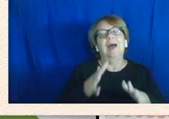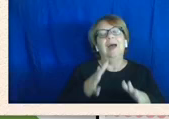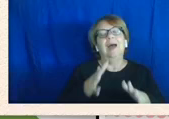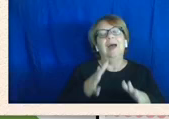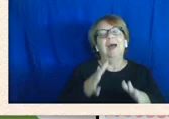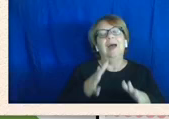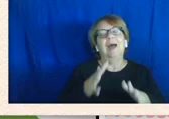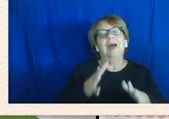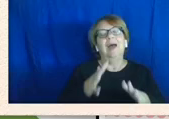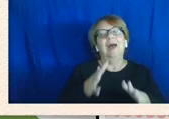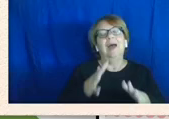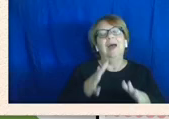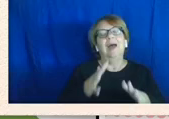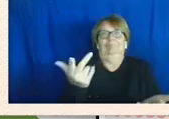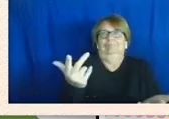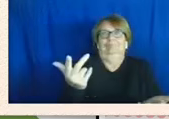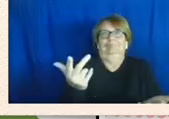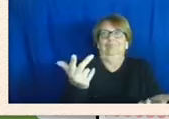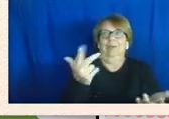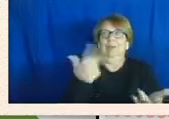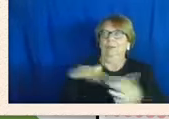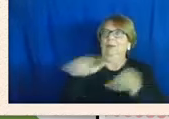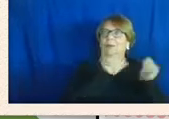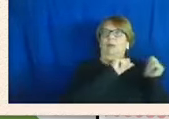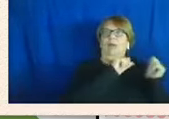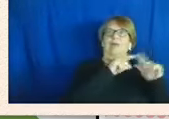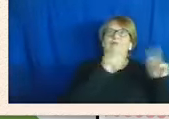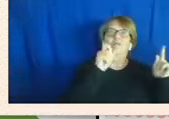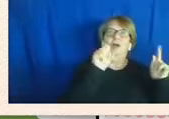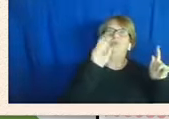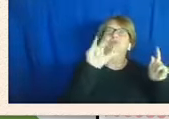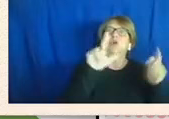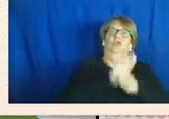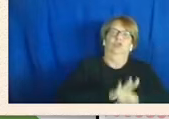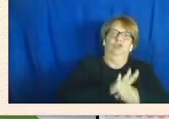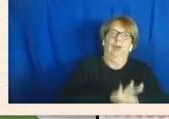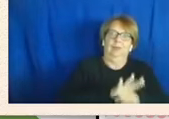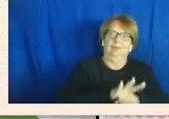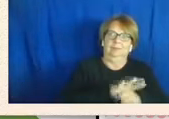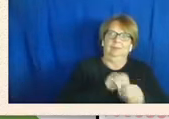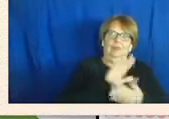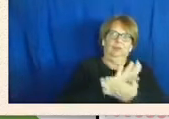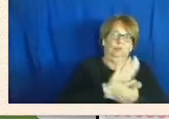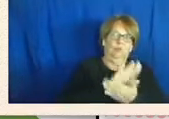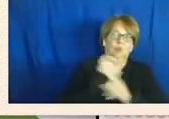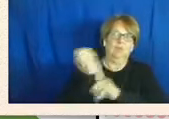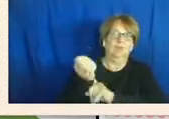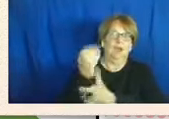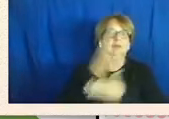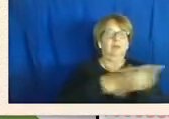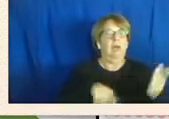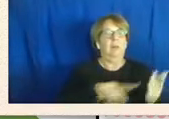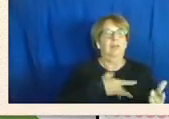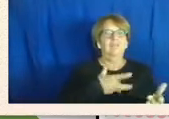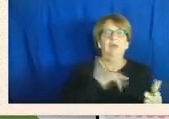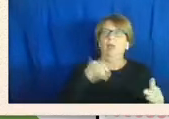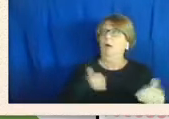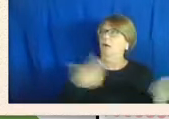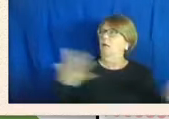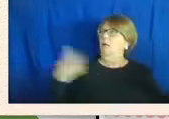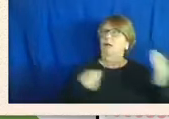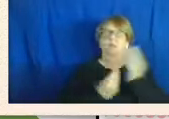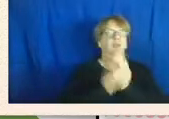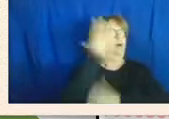been away from social stressors in a school environment. And some of them may feel like they're thriving at home, but they're thriving because